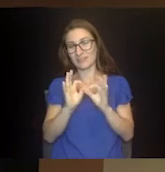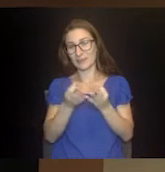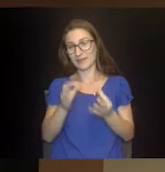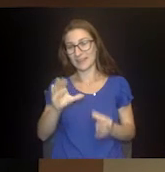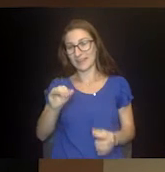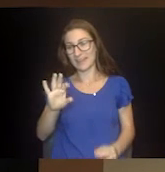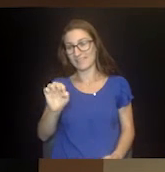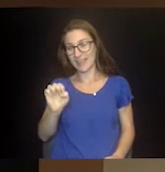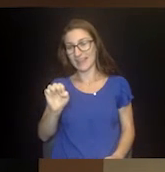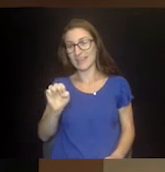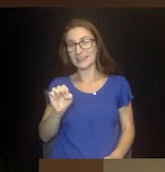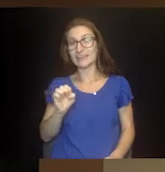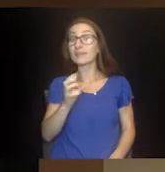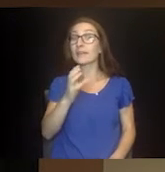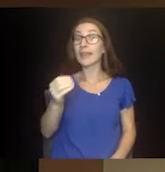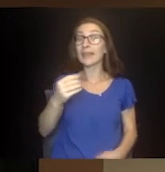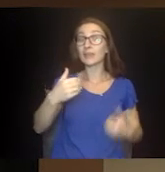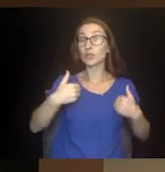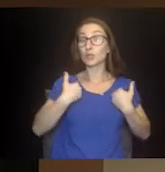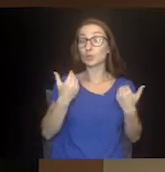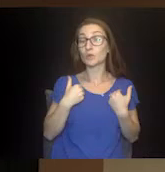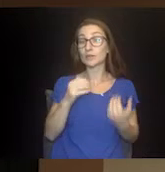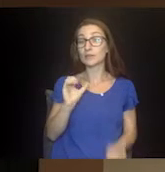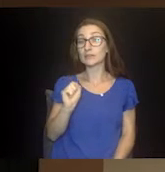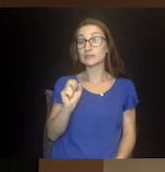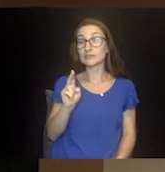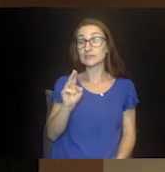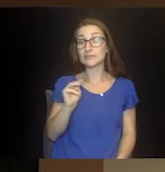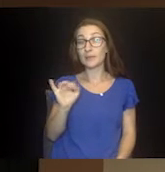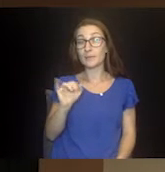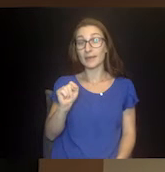besides here at Cafe and our youth summit.